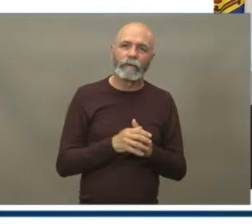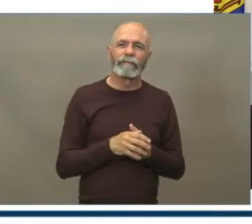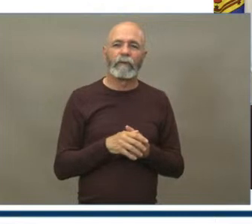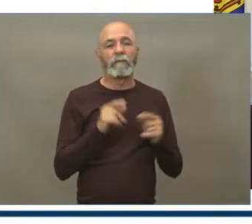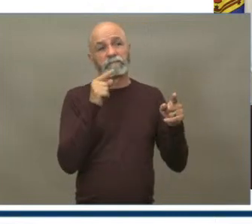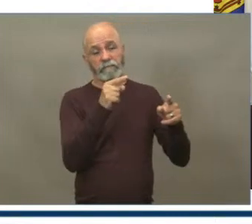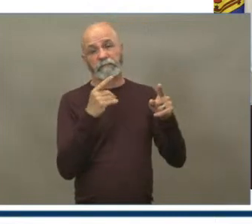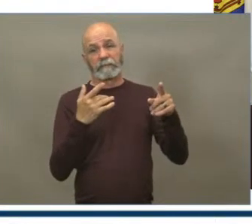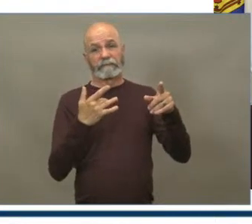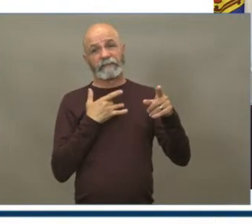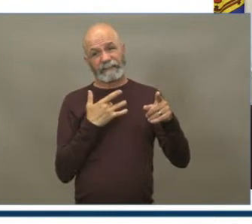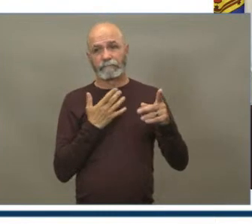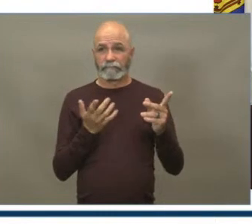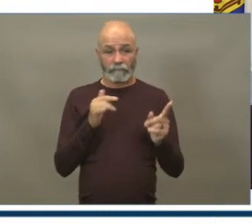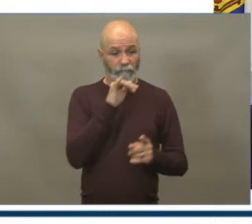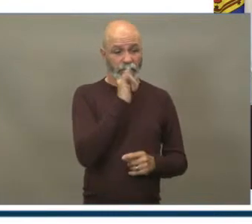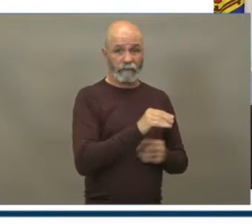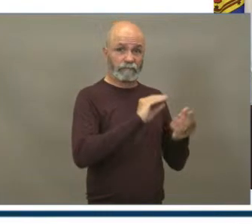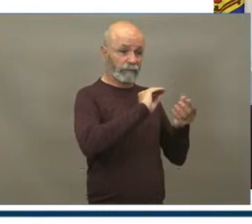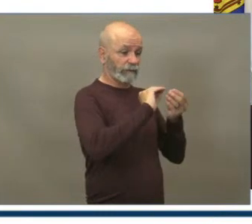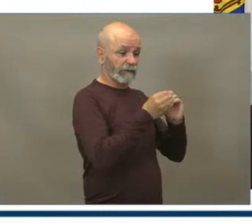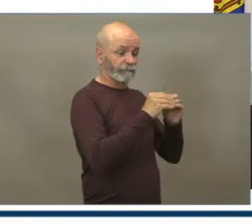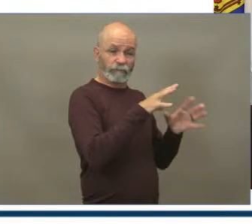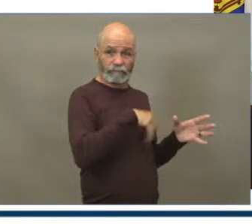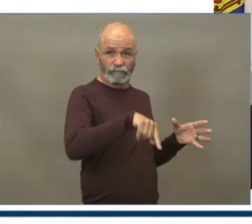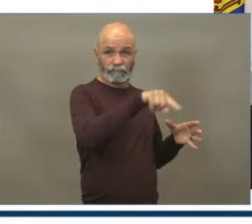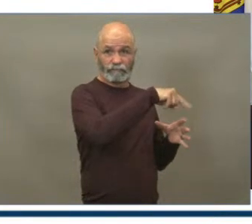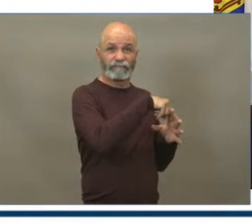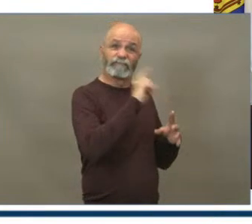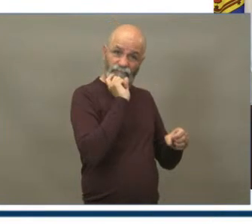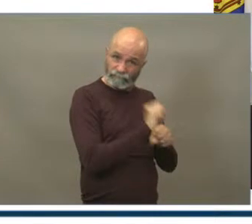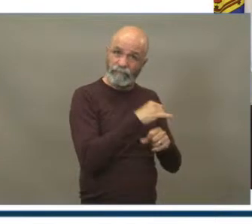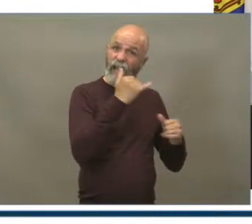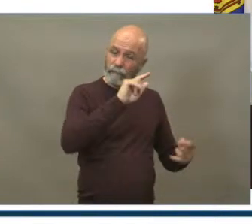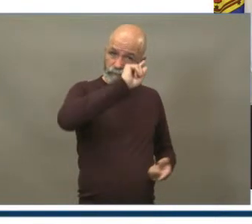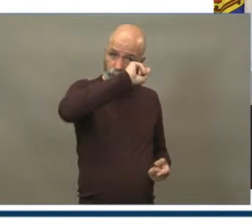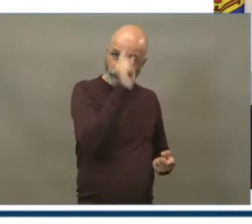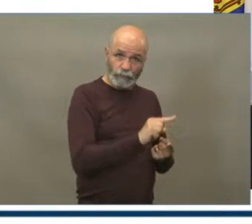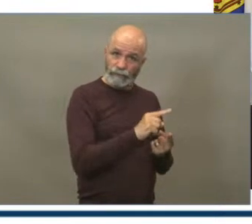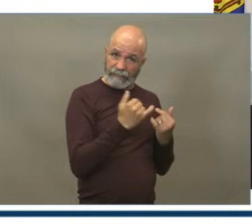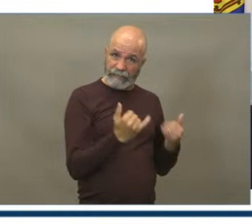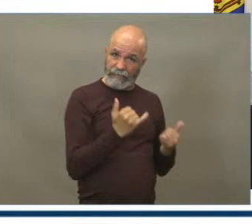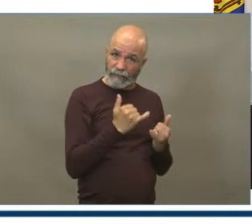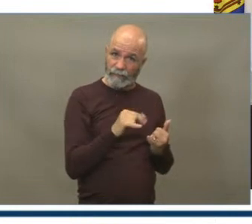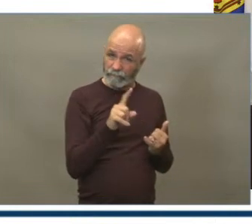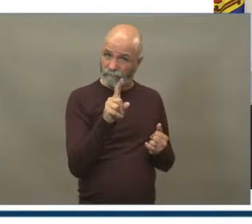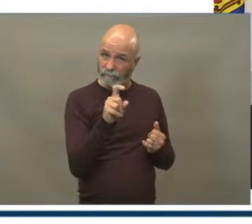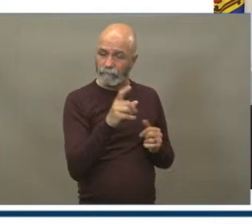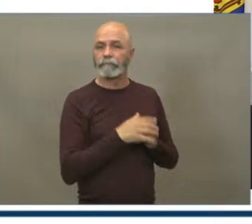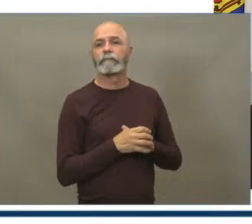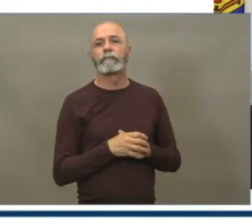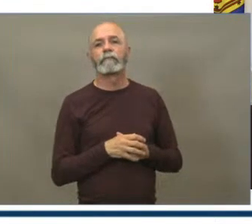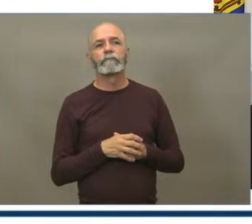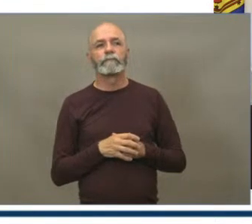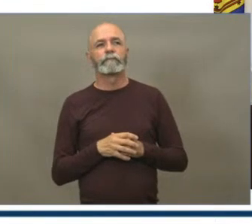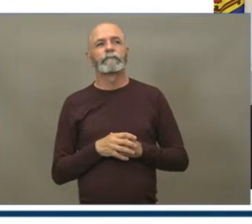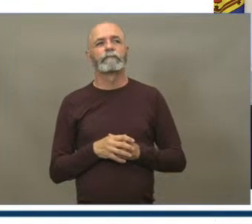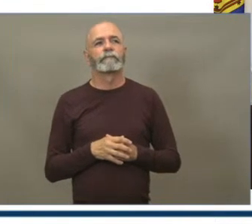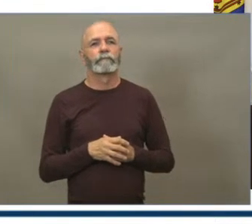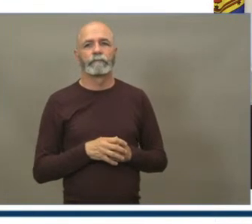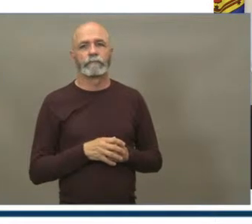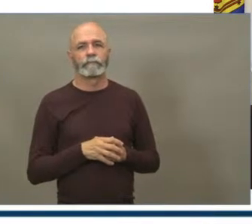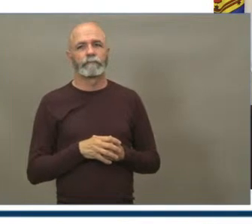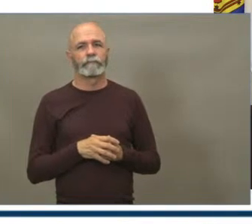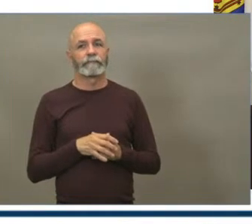that our numbers are actually trending downwards. Do you have a clear sense that our cases are actually going down, given that the